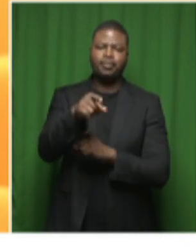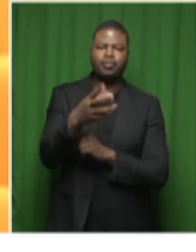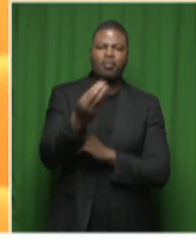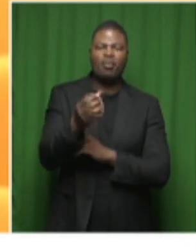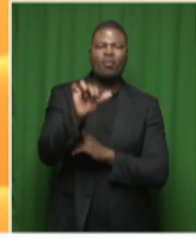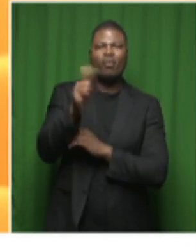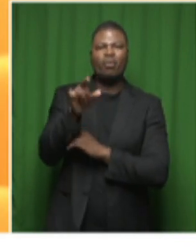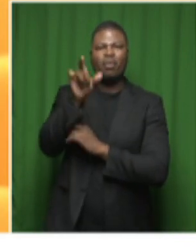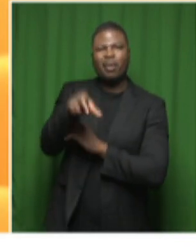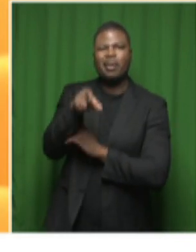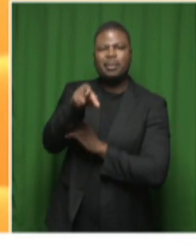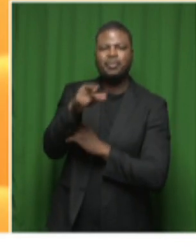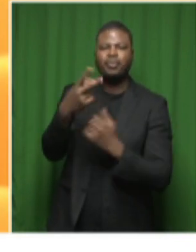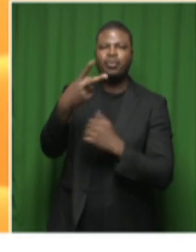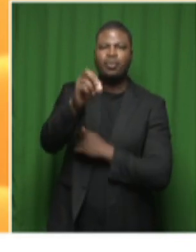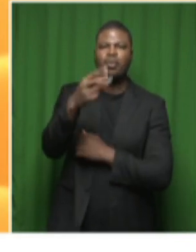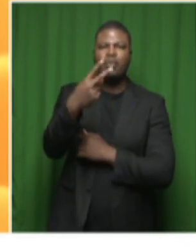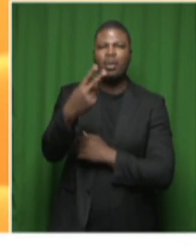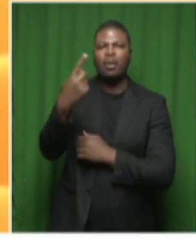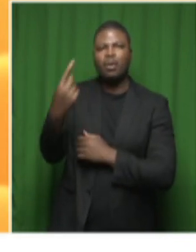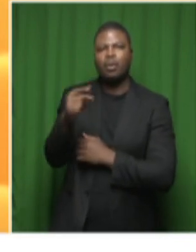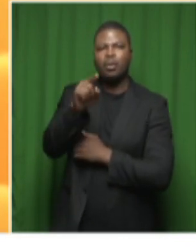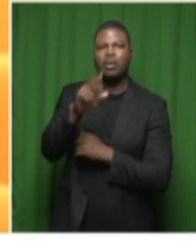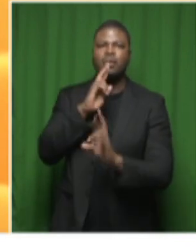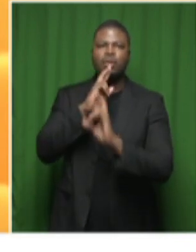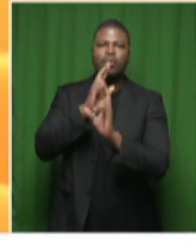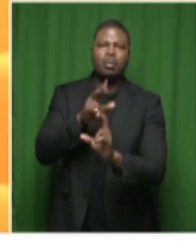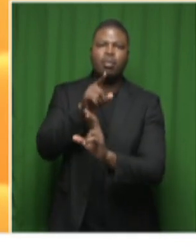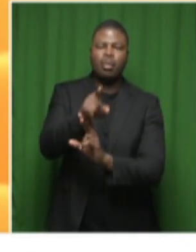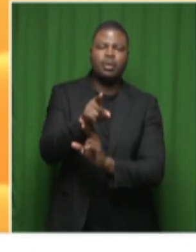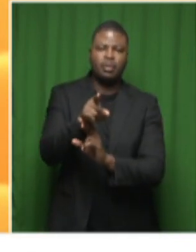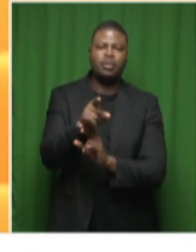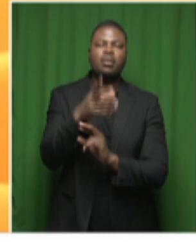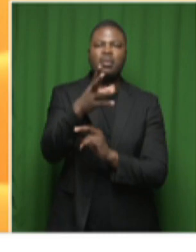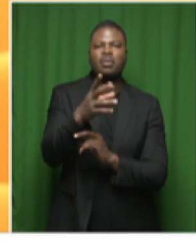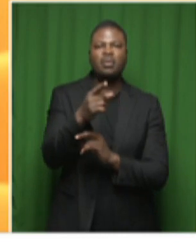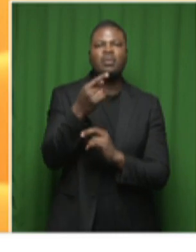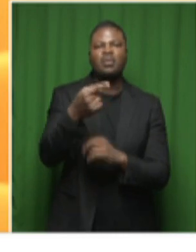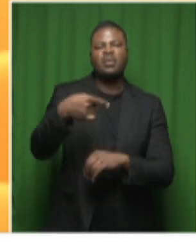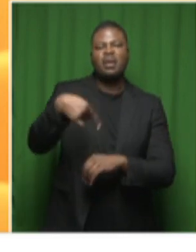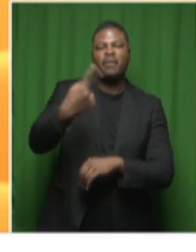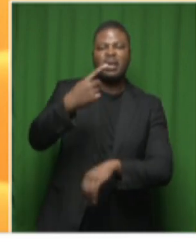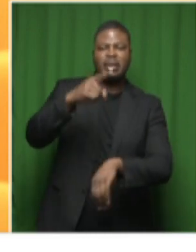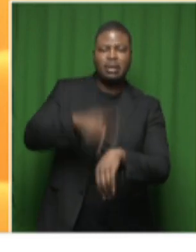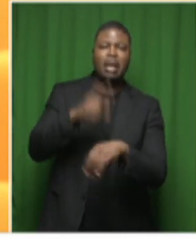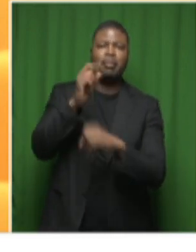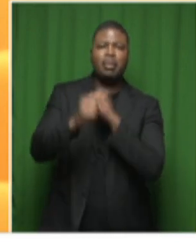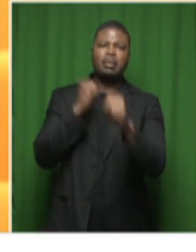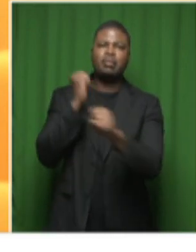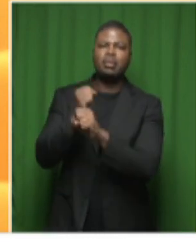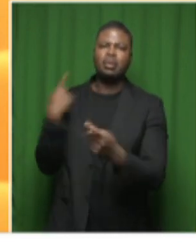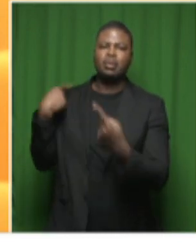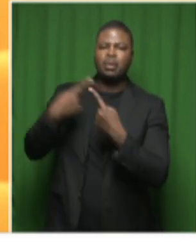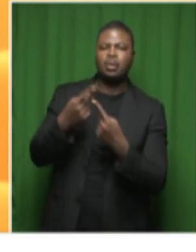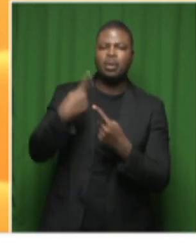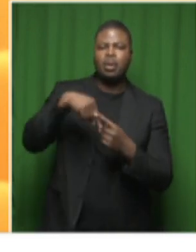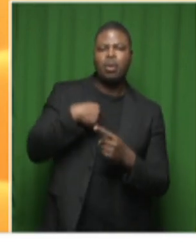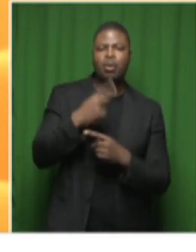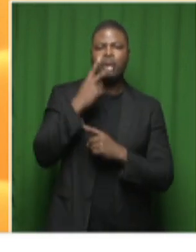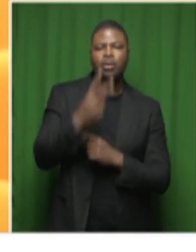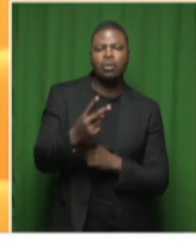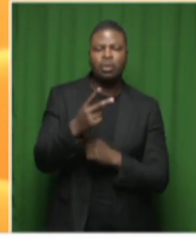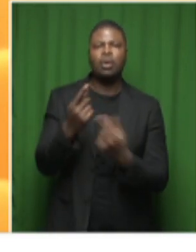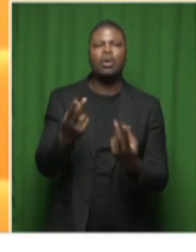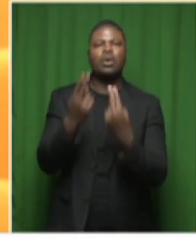to the 2021 Global TB Report, saying that for the first time in over a decade, we're seeing a rise in the number of